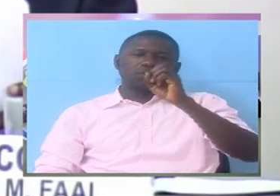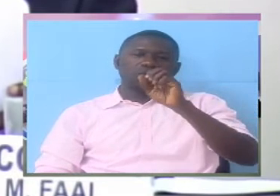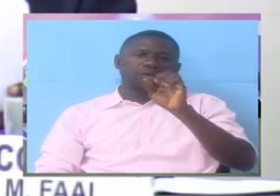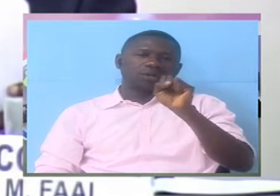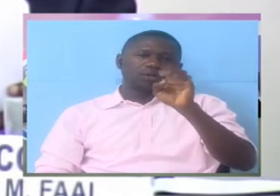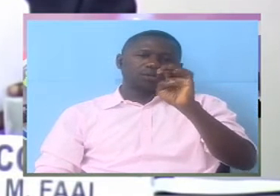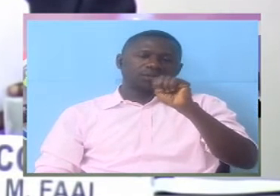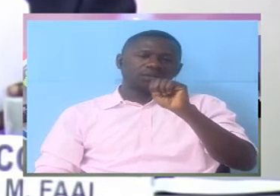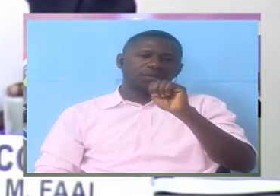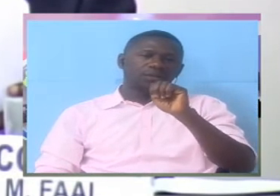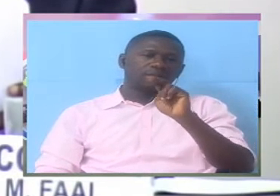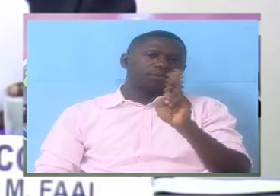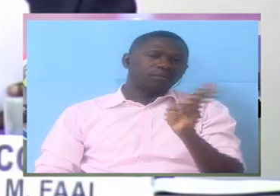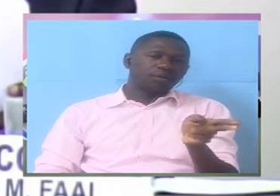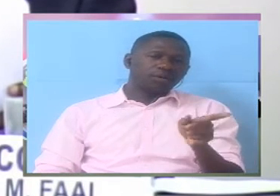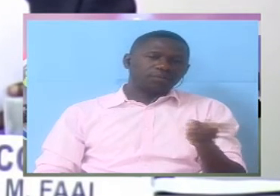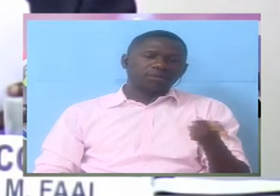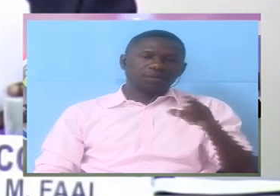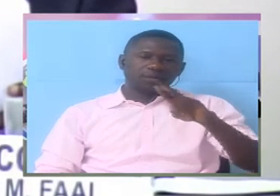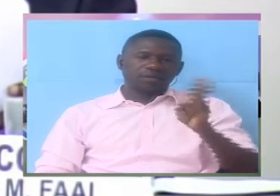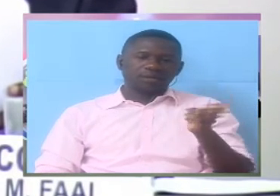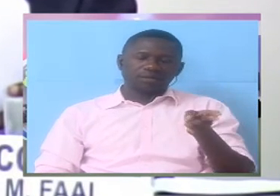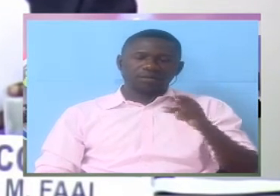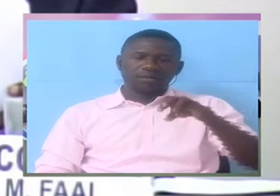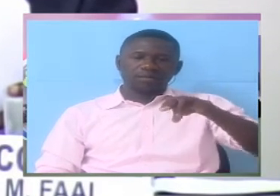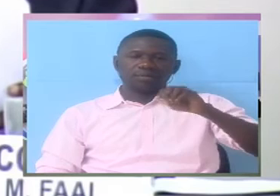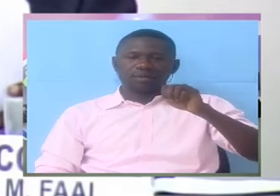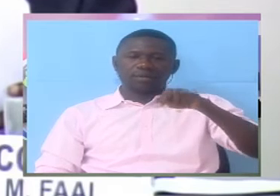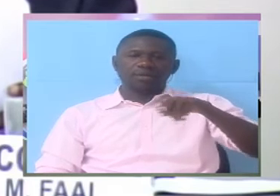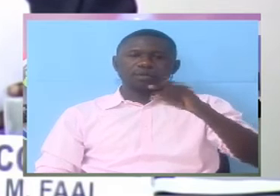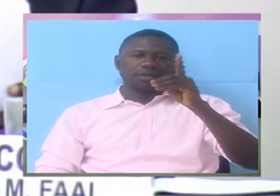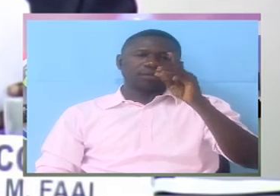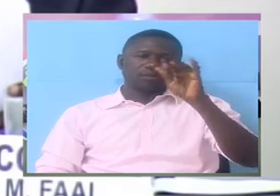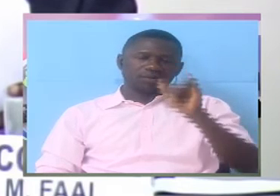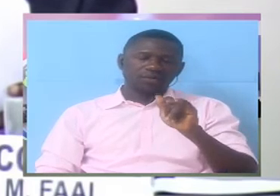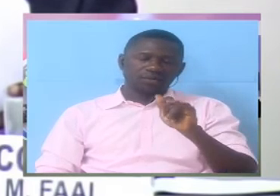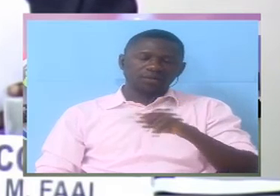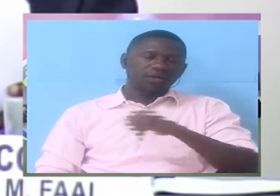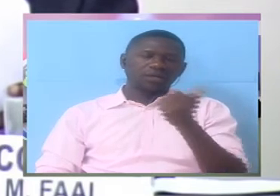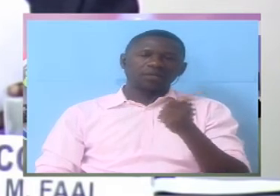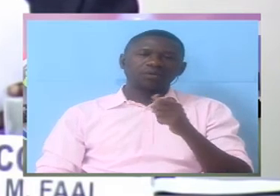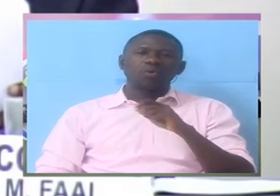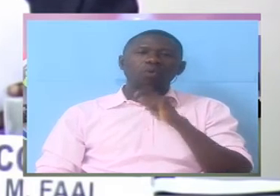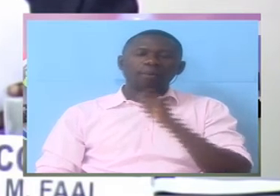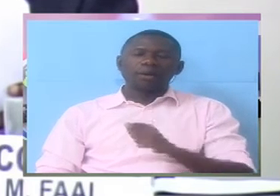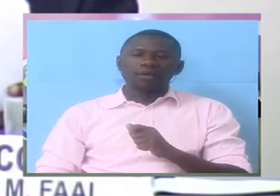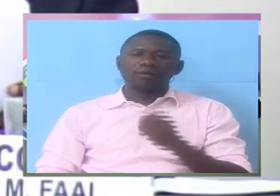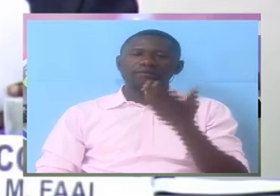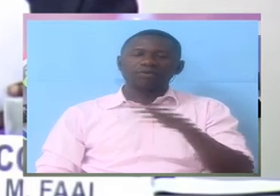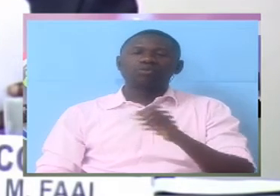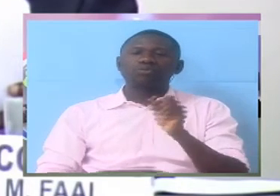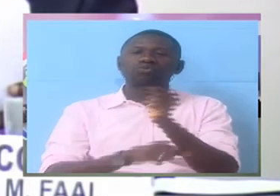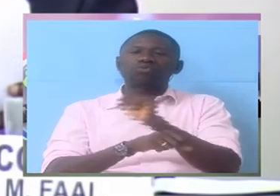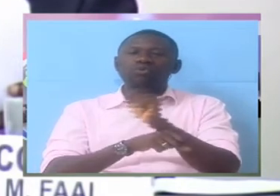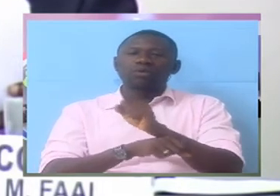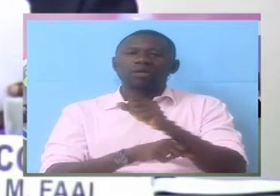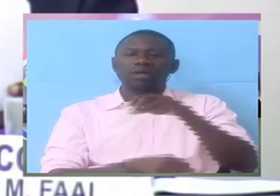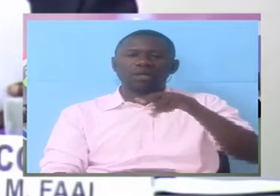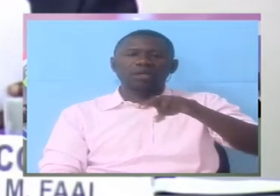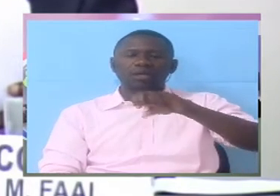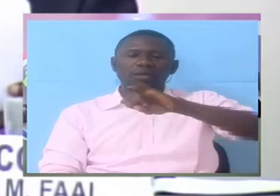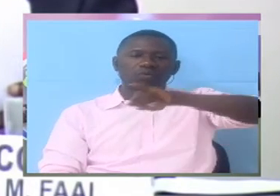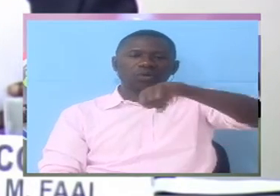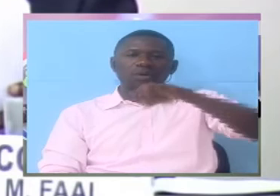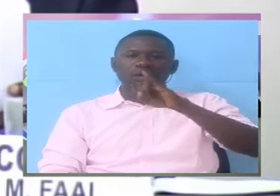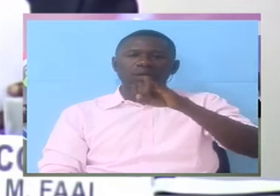For the Bari. And one Njinga from Sukuta. Mo kilimbeje kama Njinga abora Sukuta le. We are beating me.